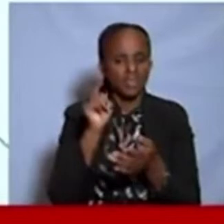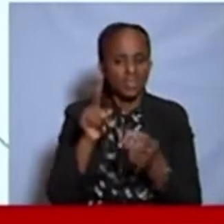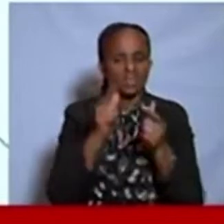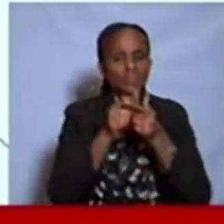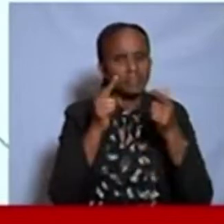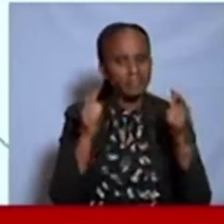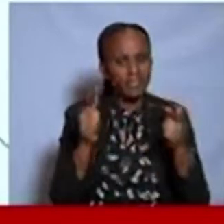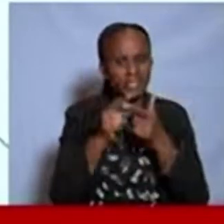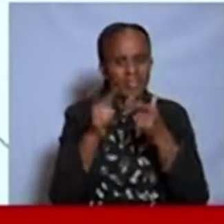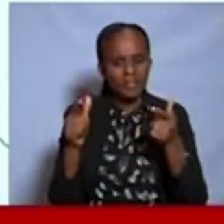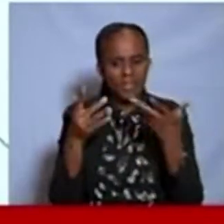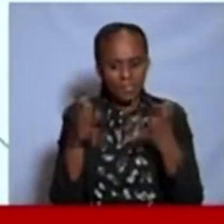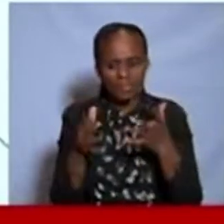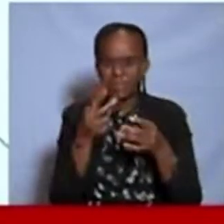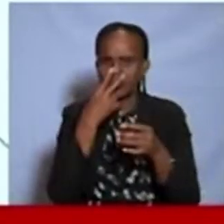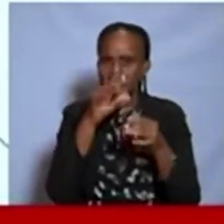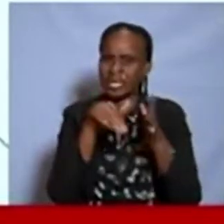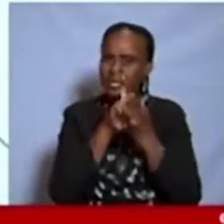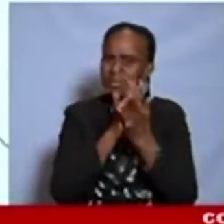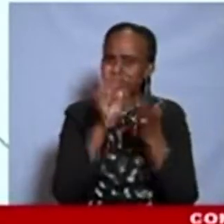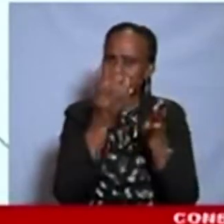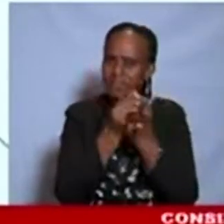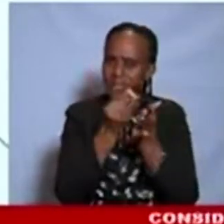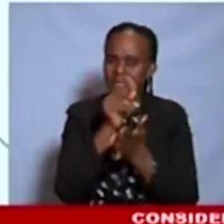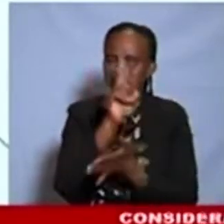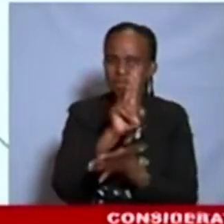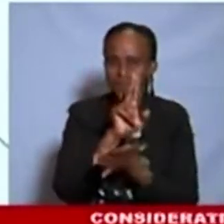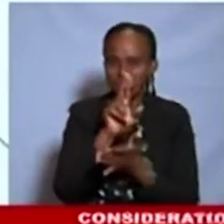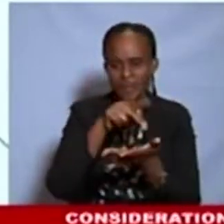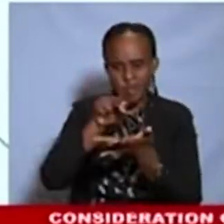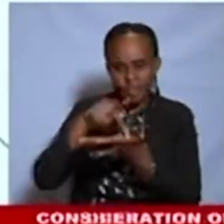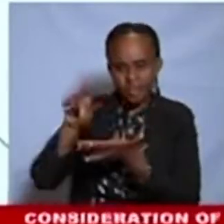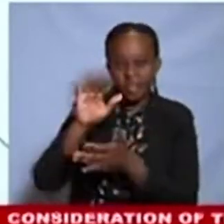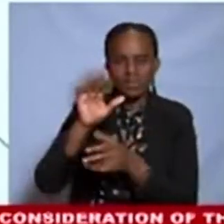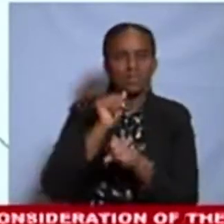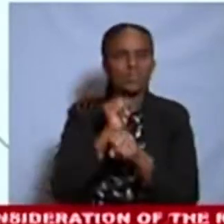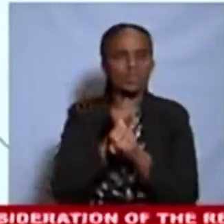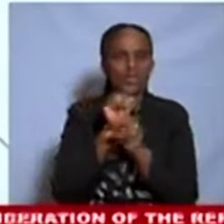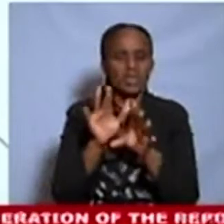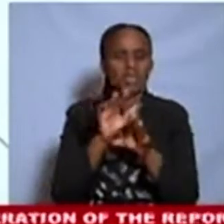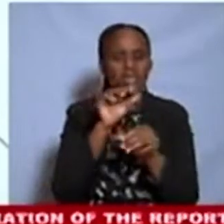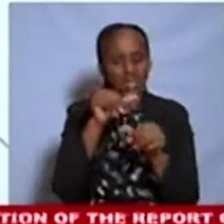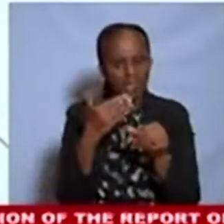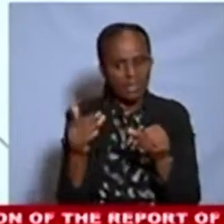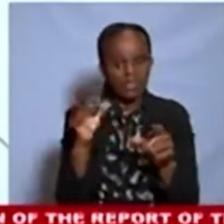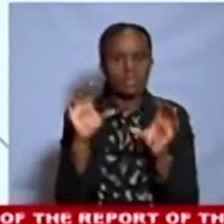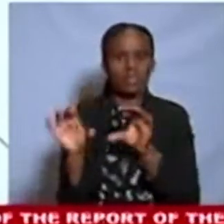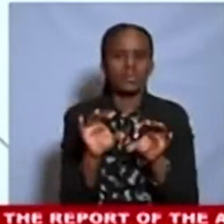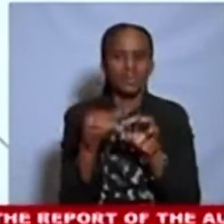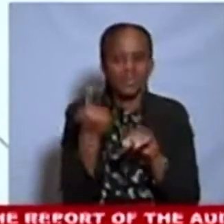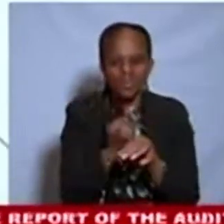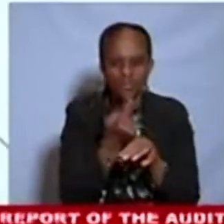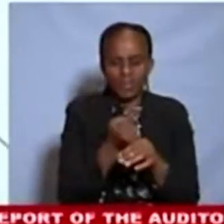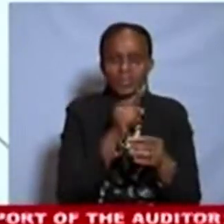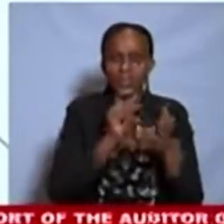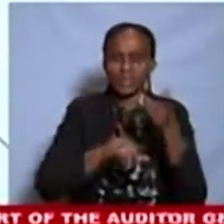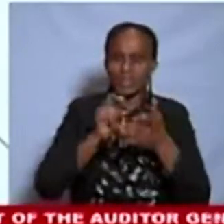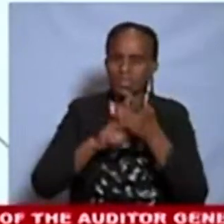losses. Look at how much money the government is spending to pay your workers to do everything. And this is the only tax that you